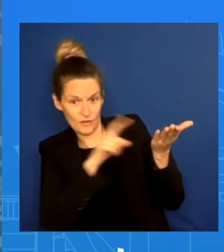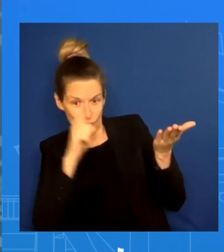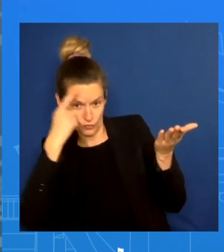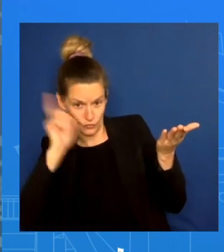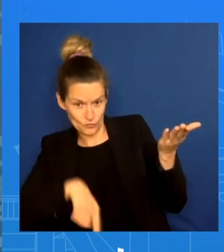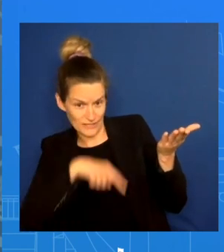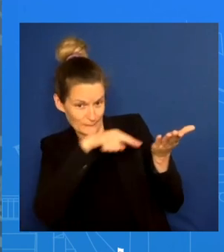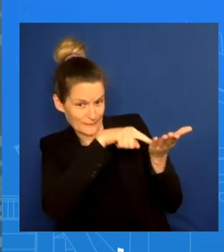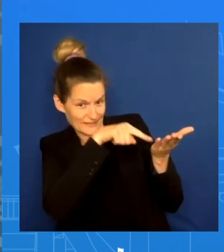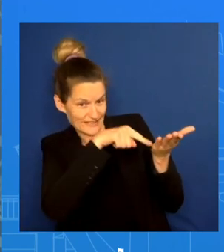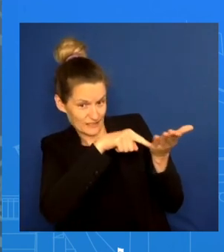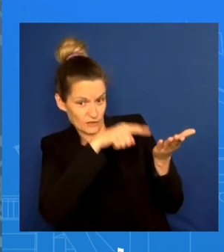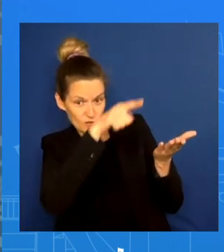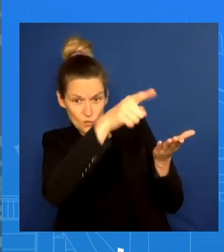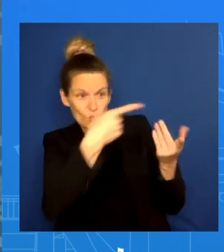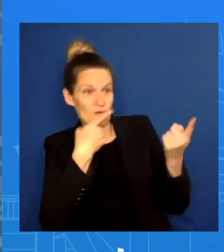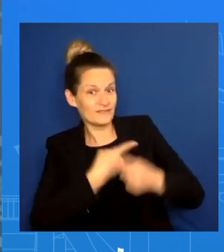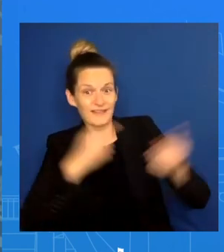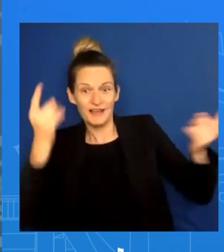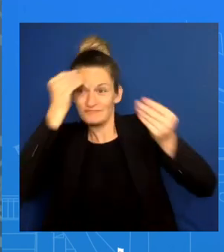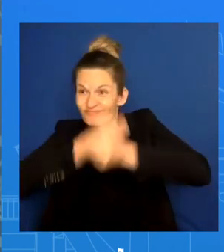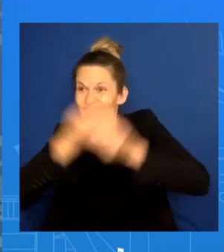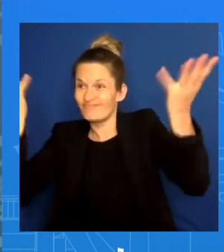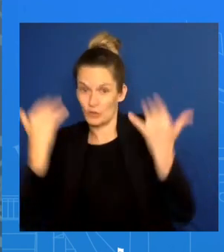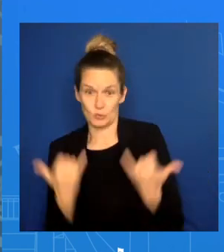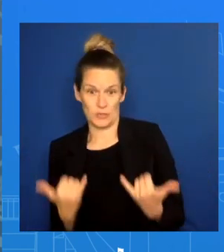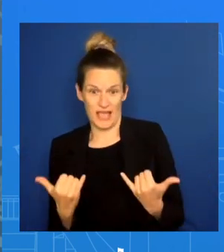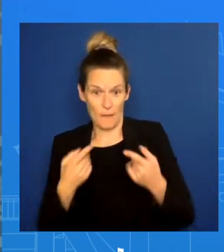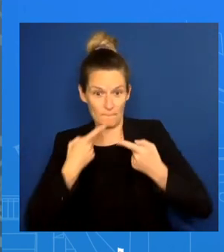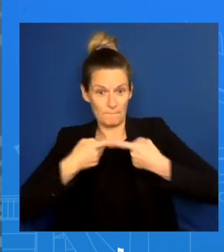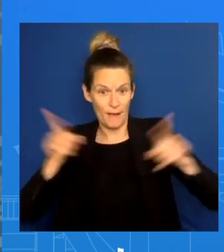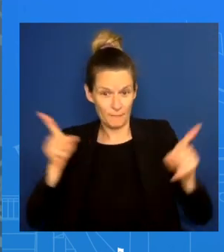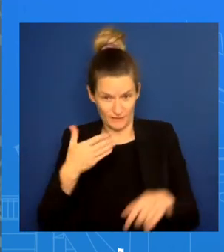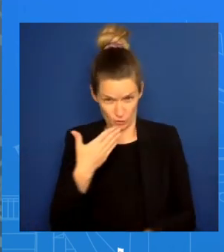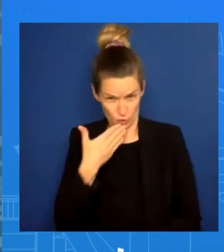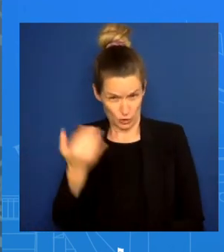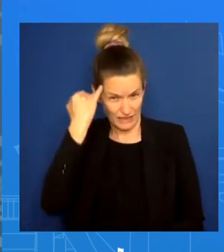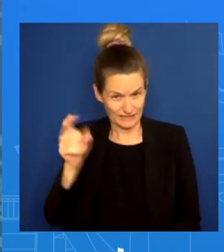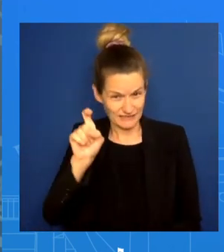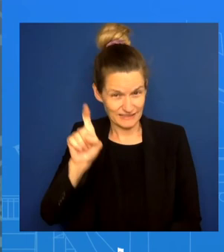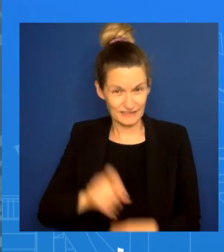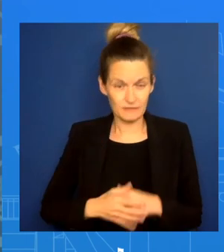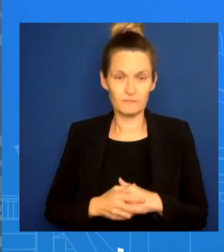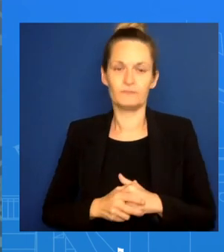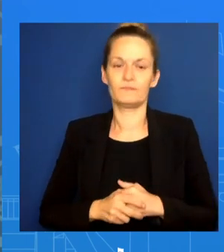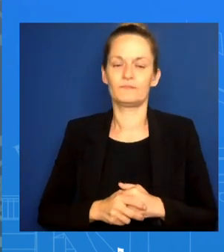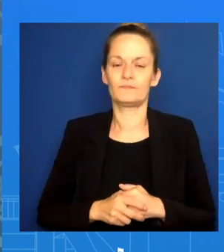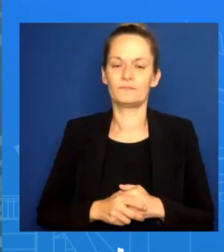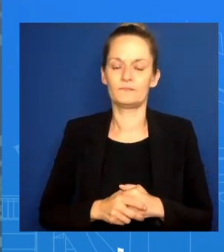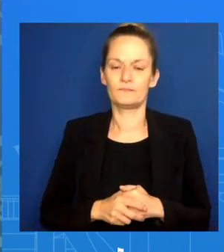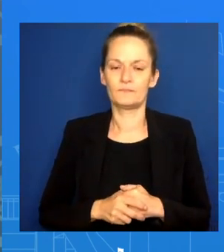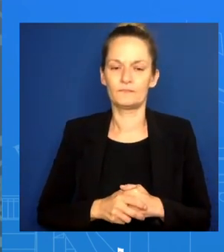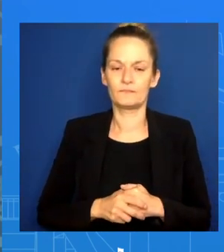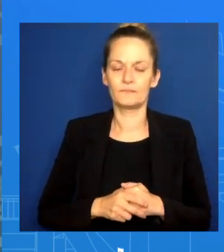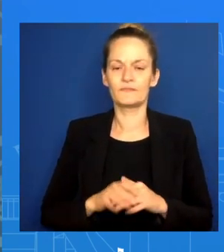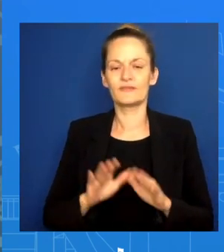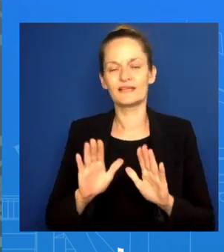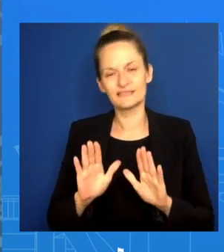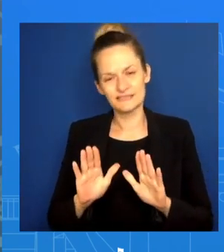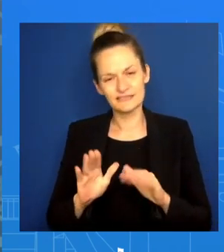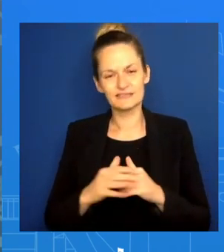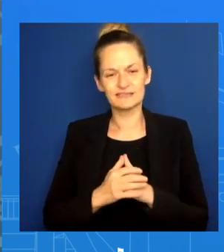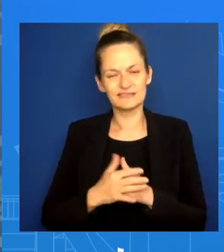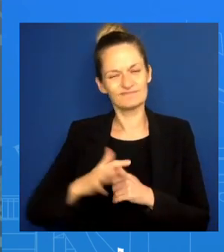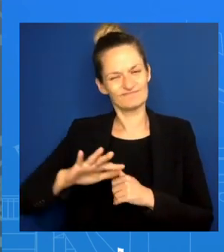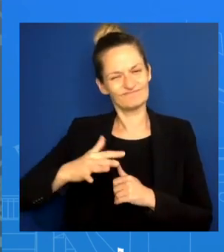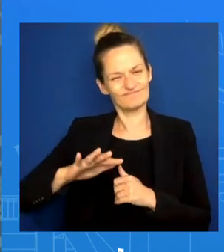to try to negotiate for someone's release. And every case is individual. The circumstances